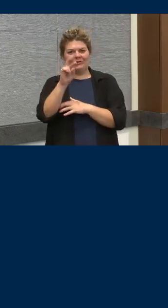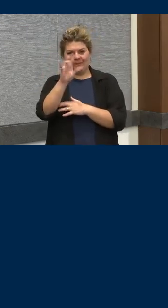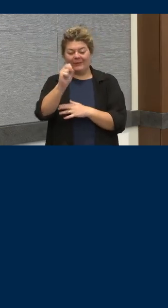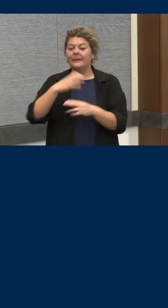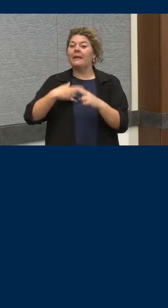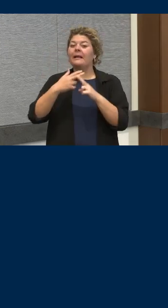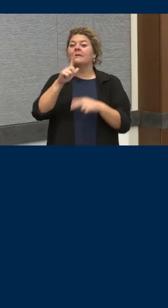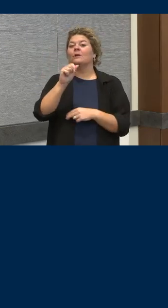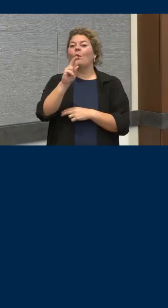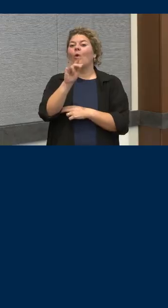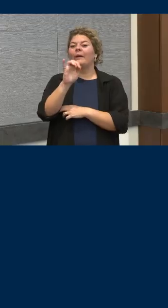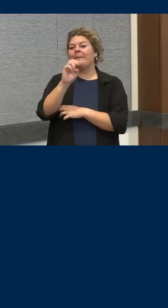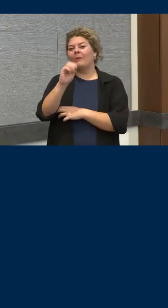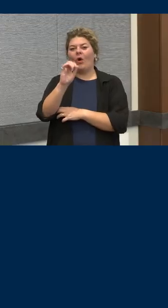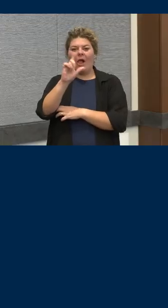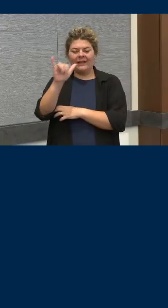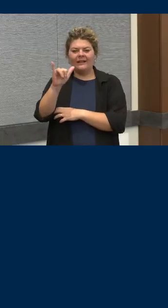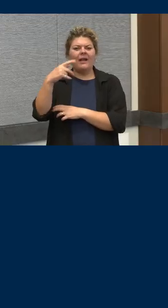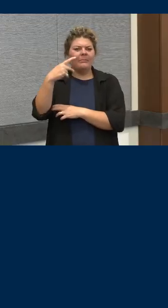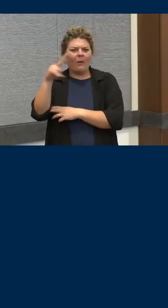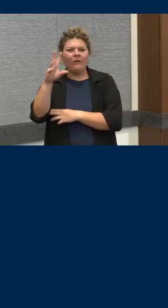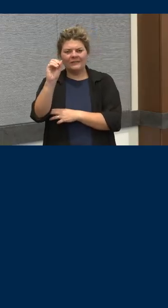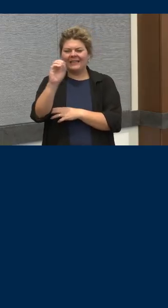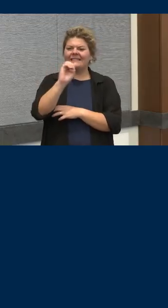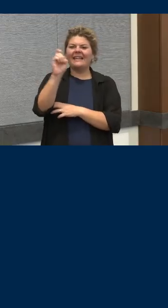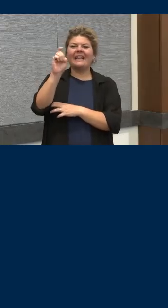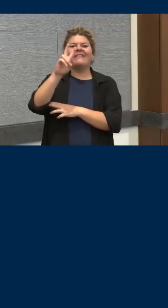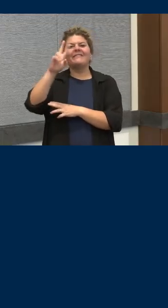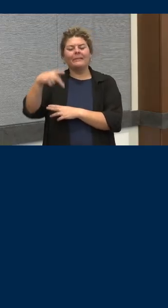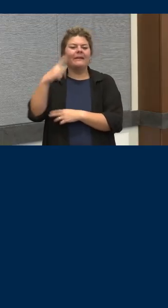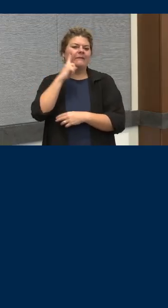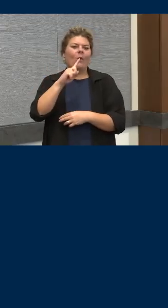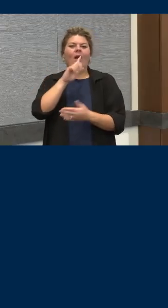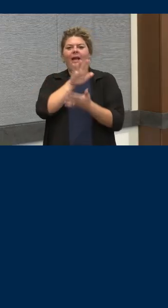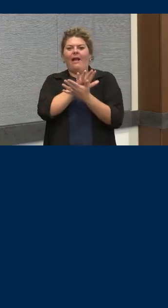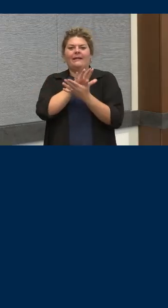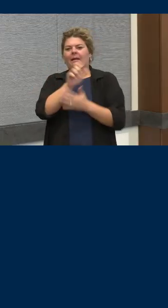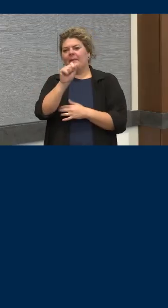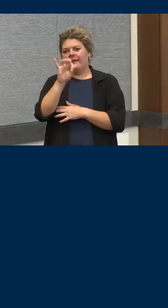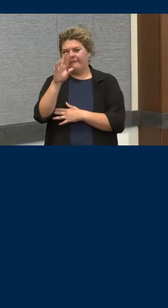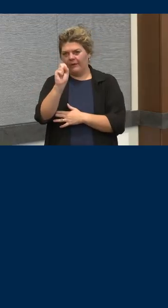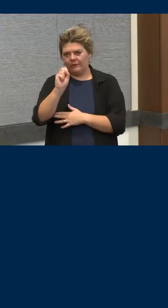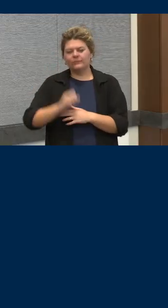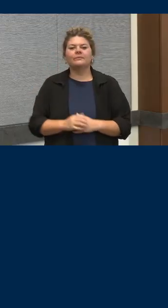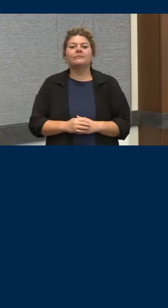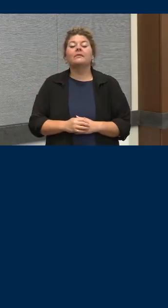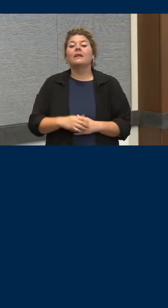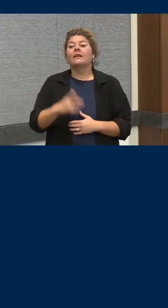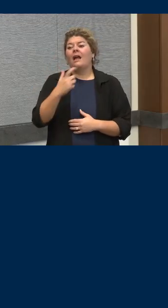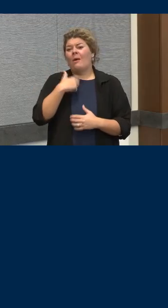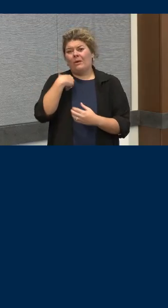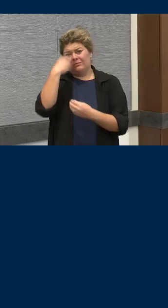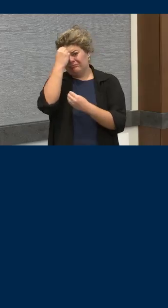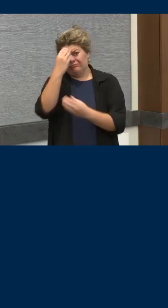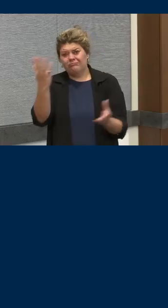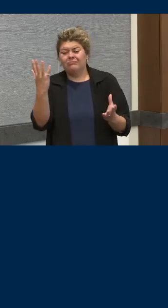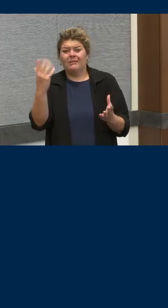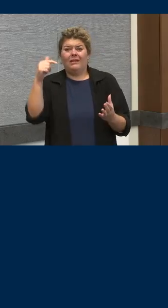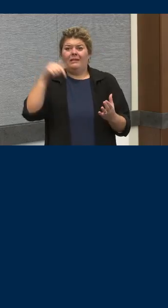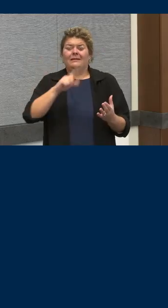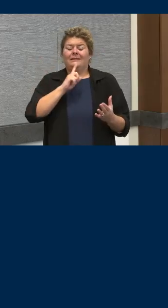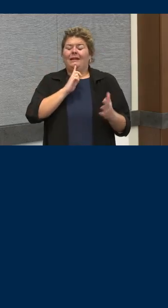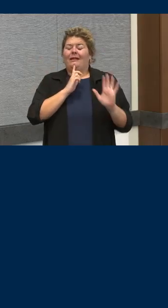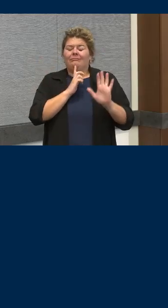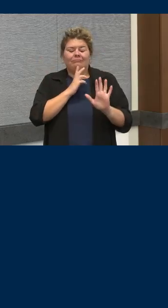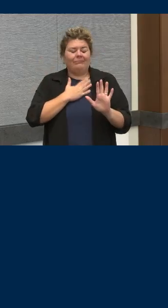Lori McCauley, Provost and Executive Vice President for Academic Affairs. And let me just say, this is like one